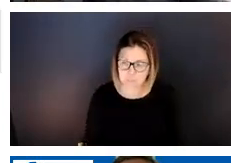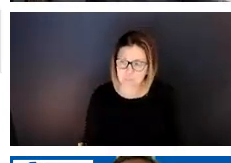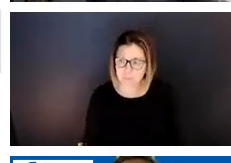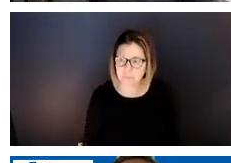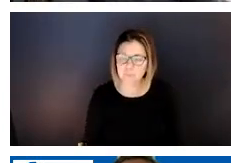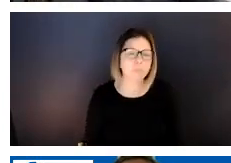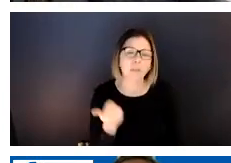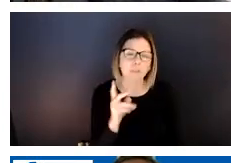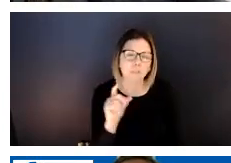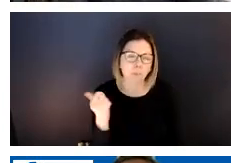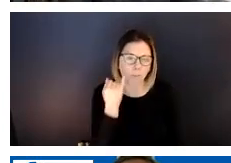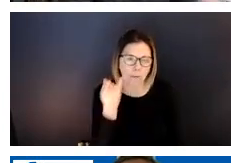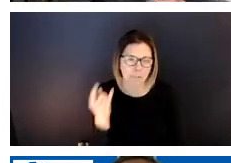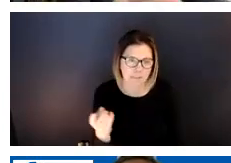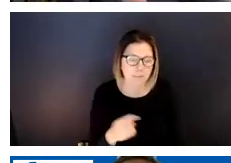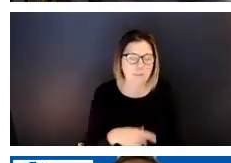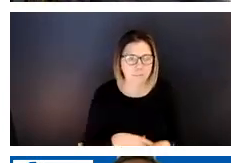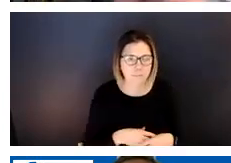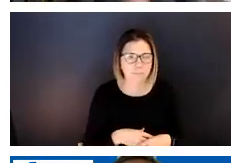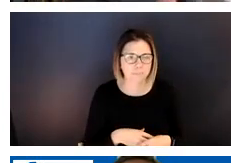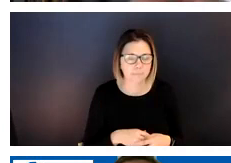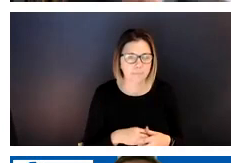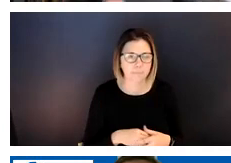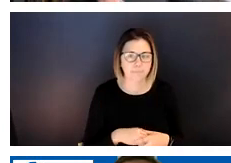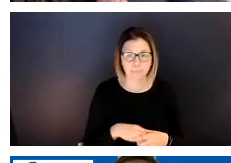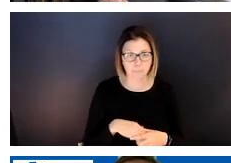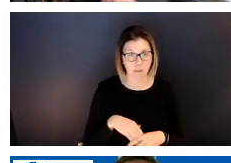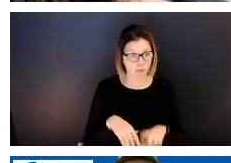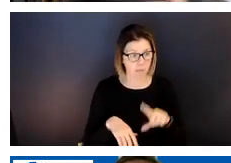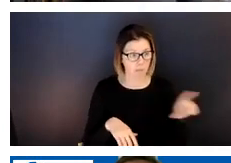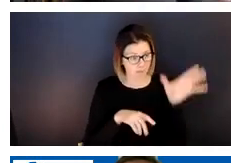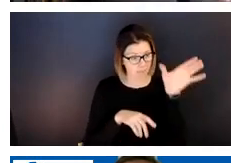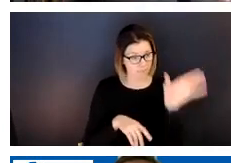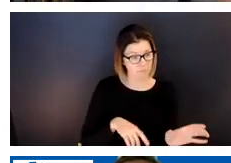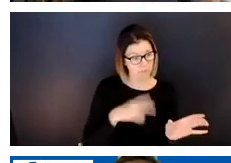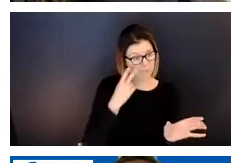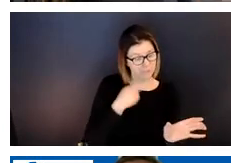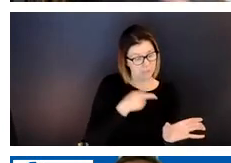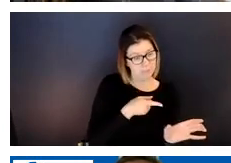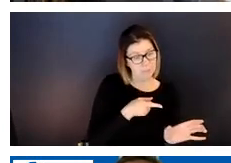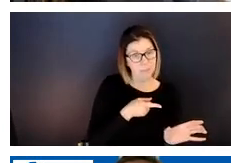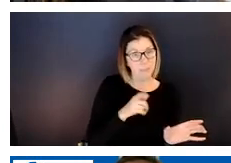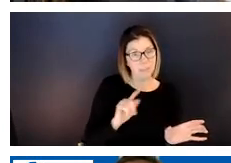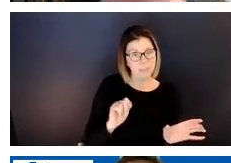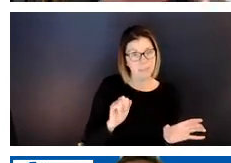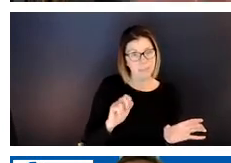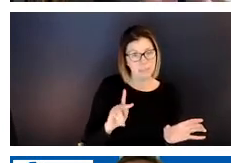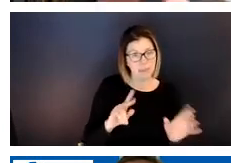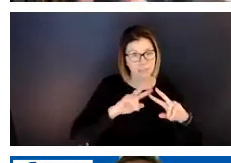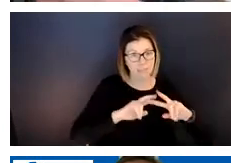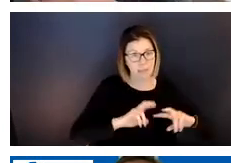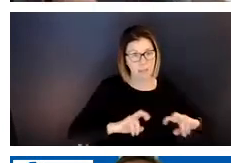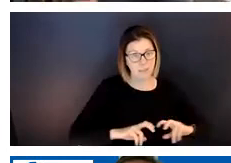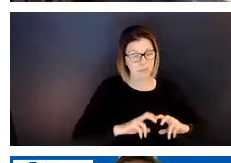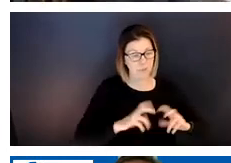A few other ideas and examples. On the left-hand side here, this is that idea of task analysis. So